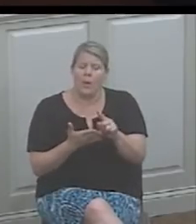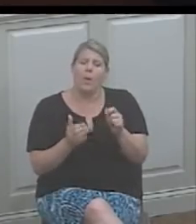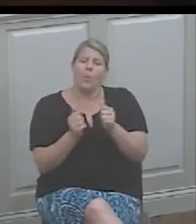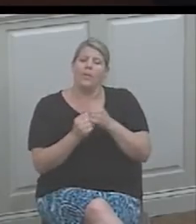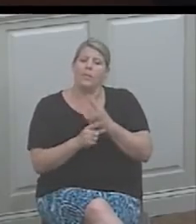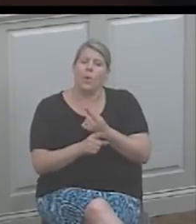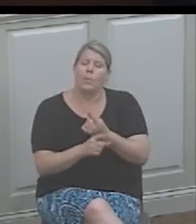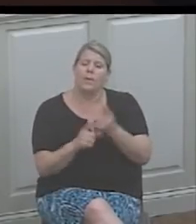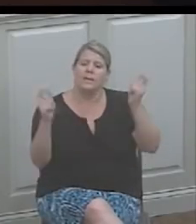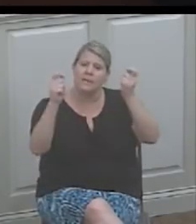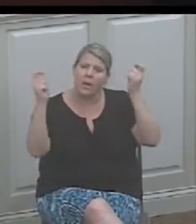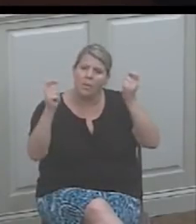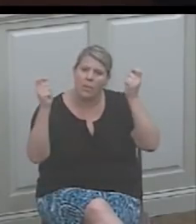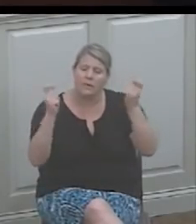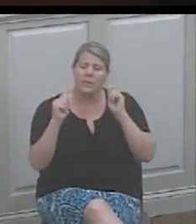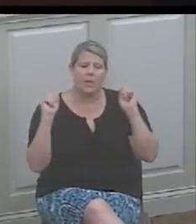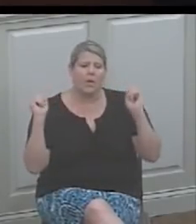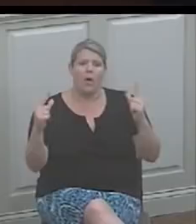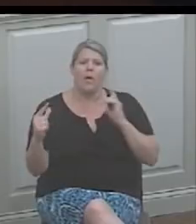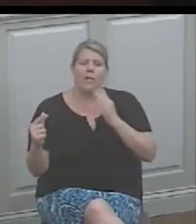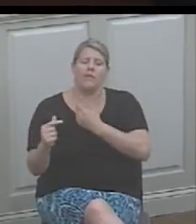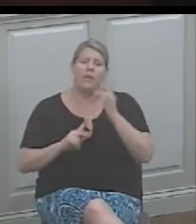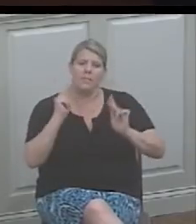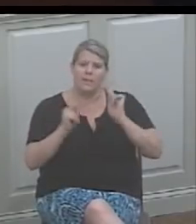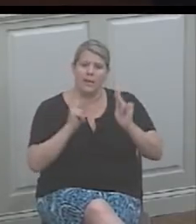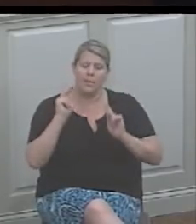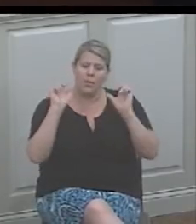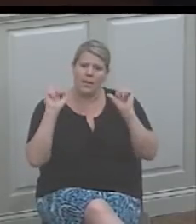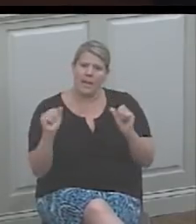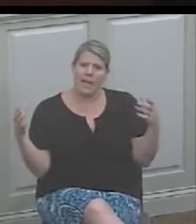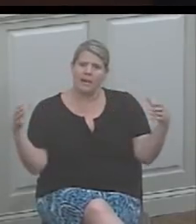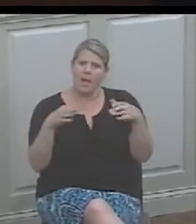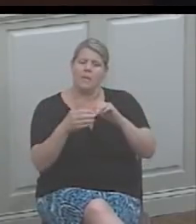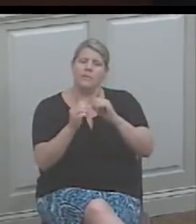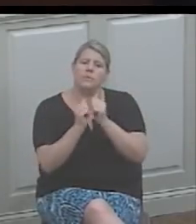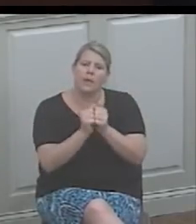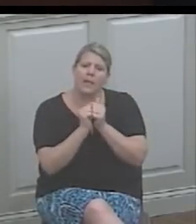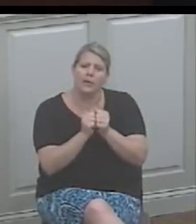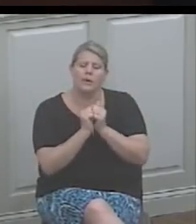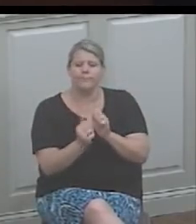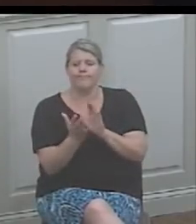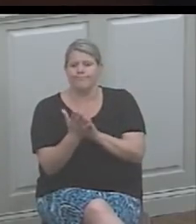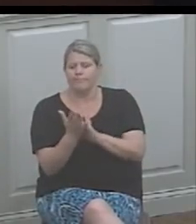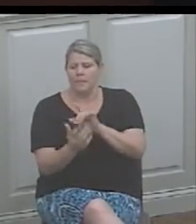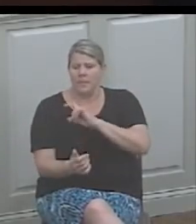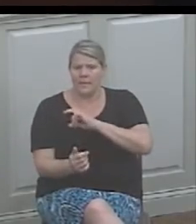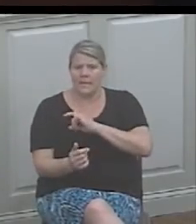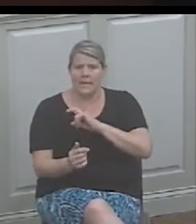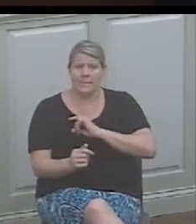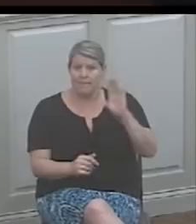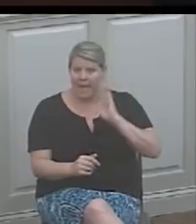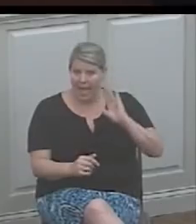and observances in which all of our people may join in commemorating law enforcement officers, past and present, who by